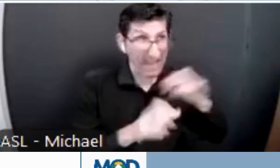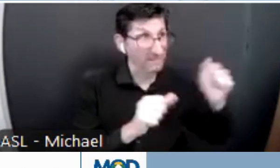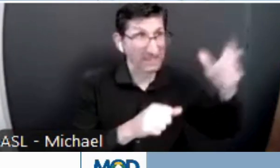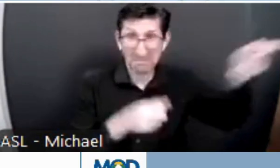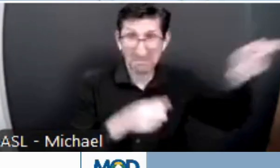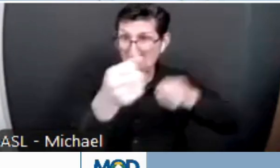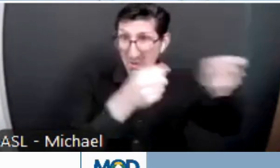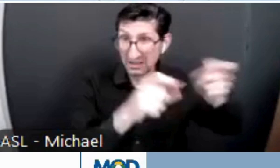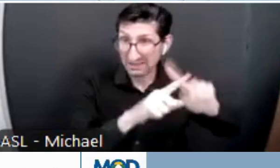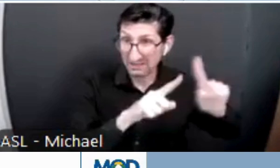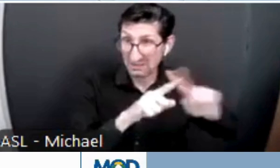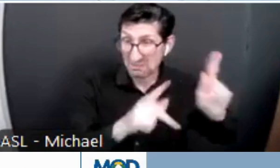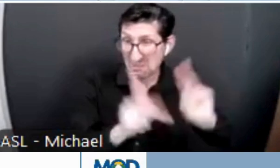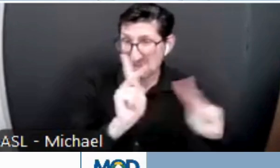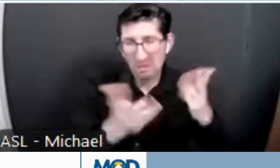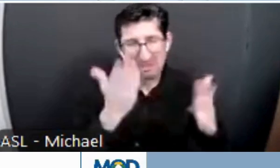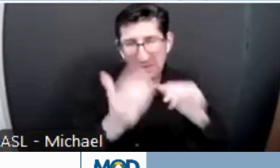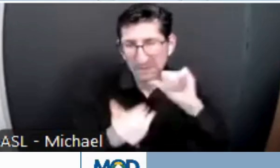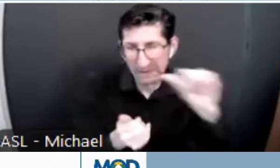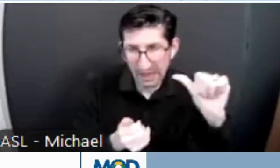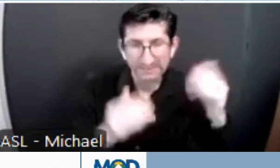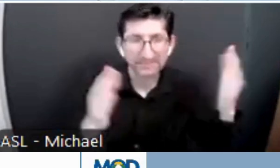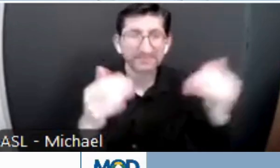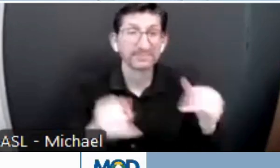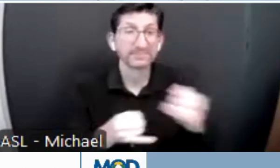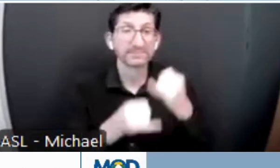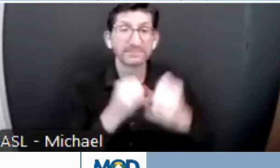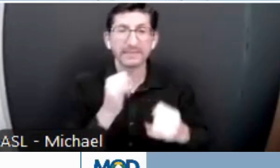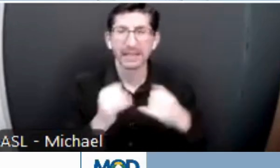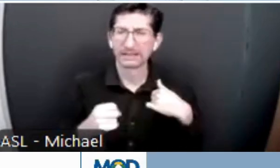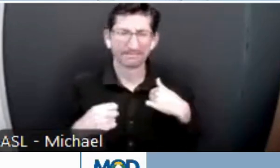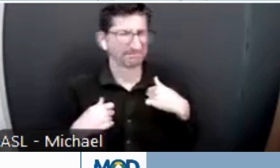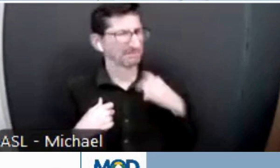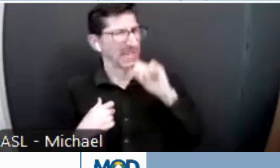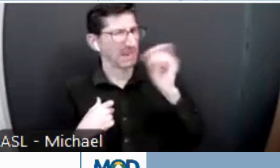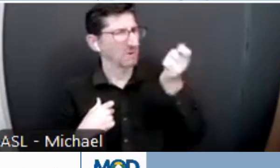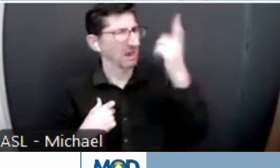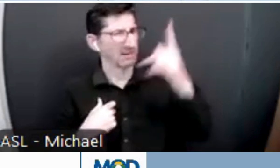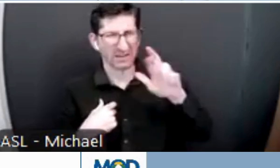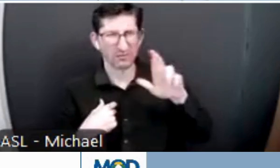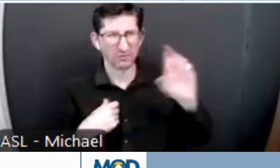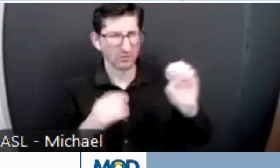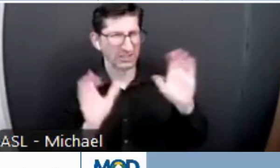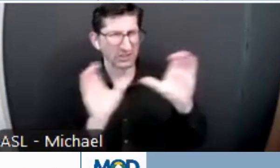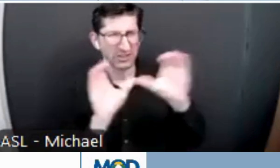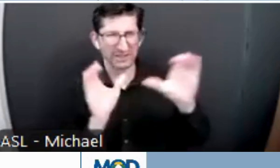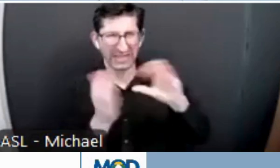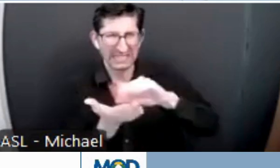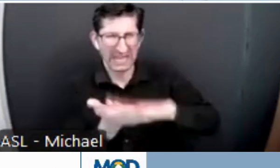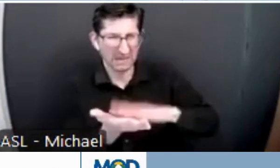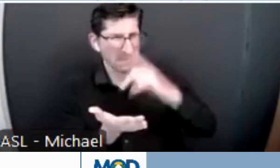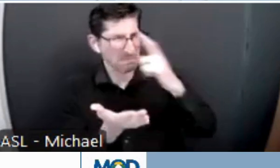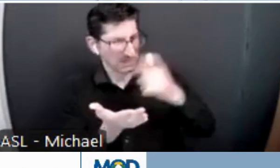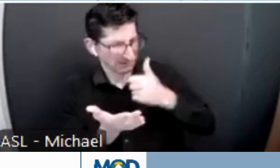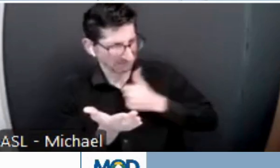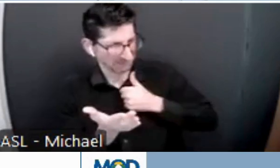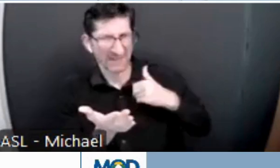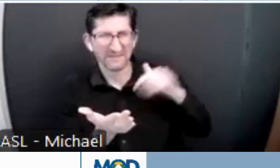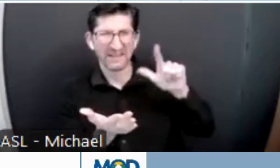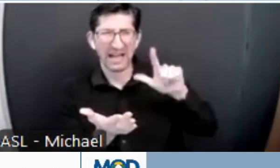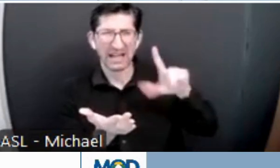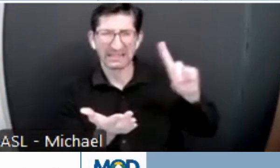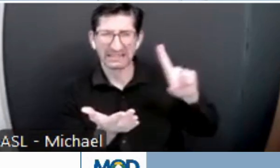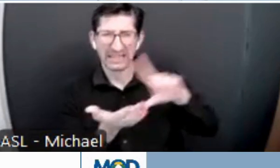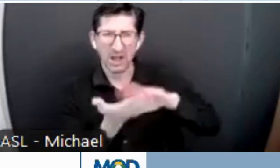Lastly, I don't understand my recertification documents because of my learning disability. Can I meet